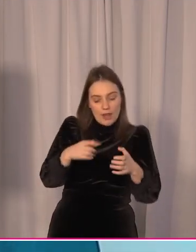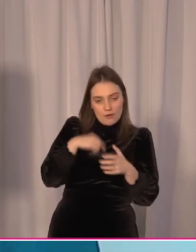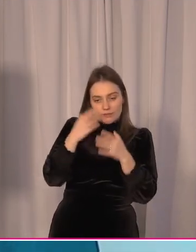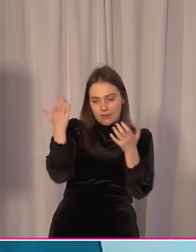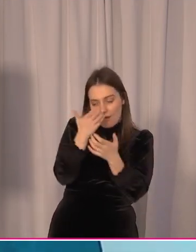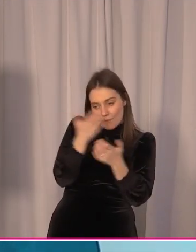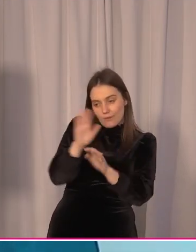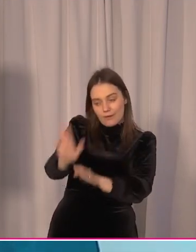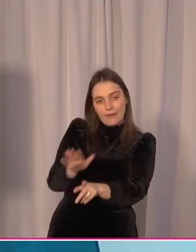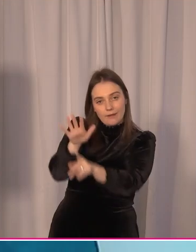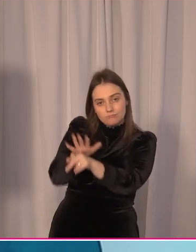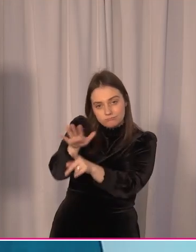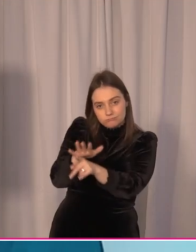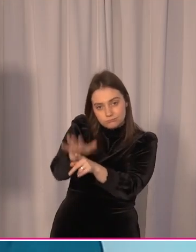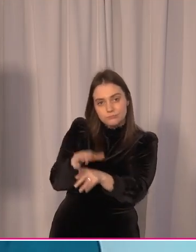is sometimes